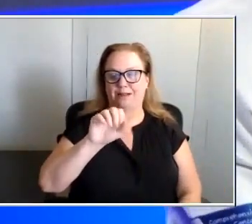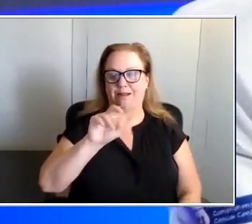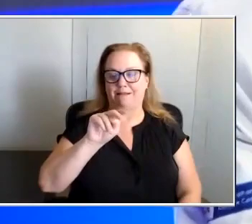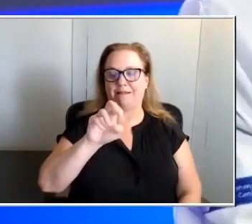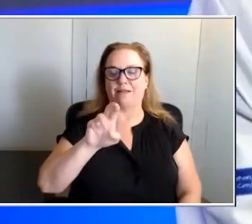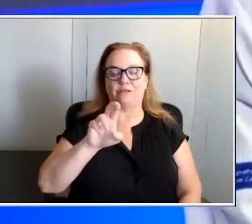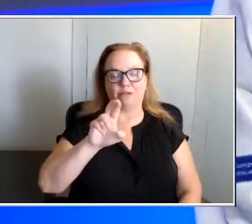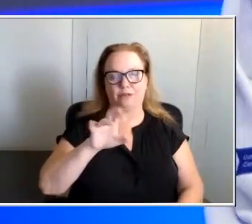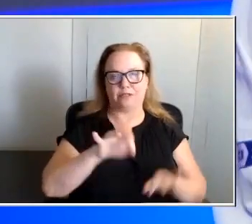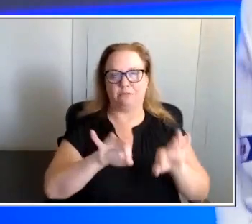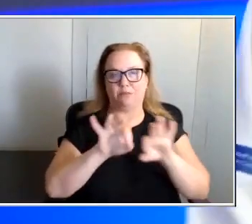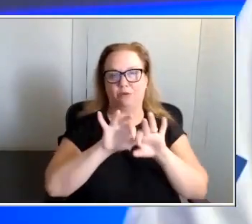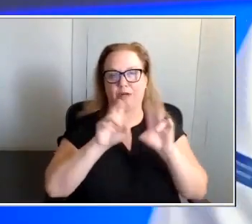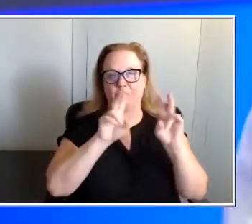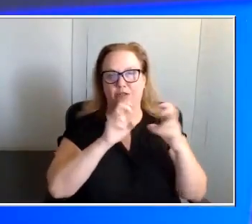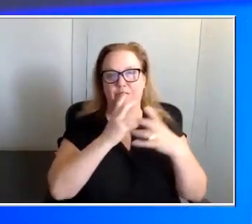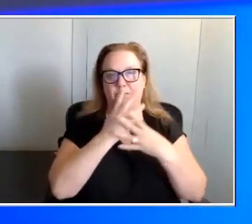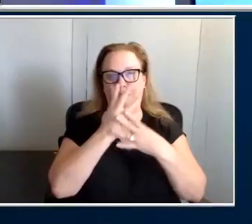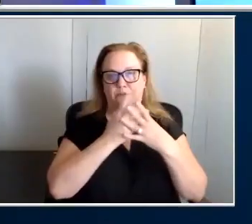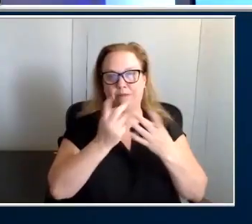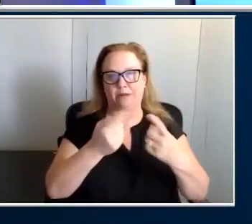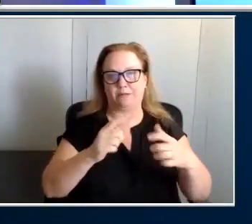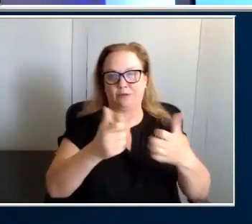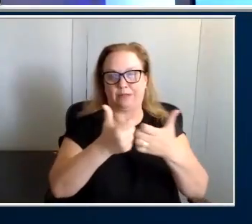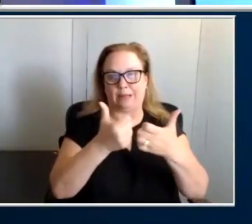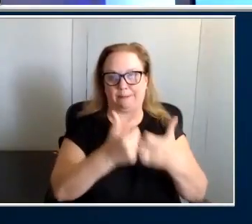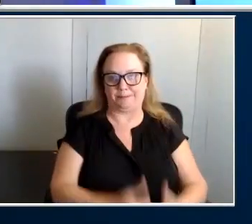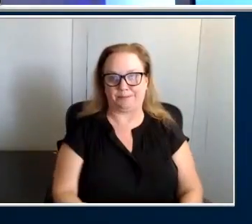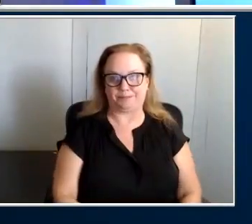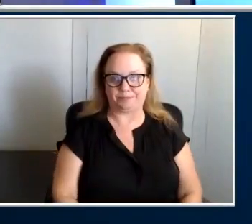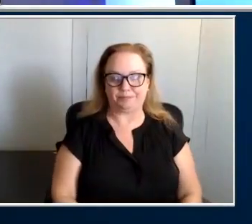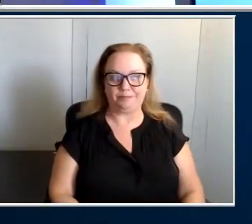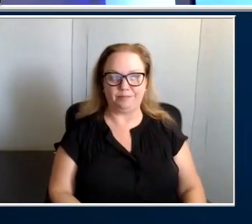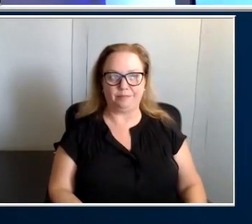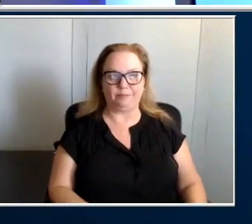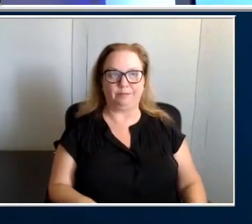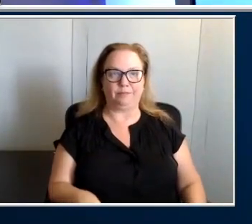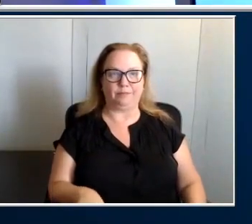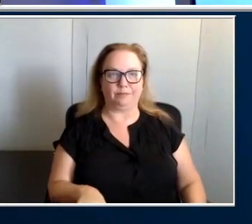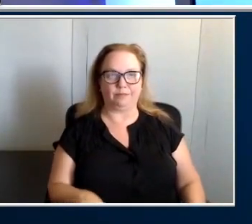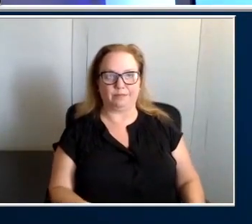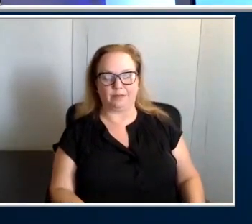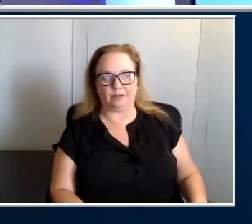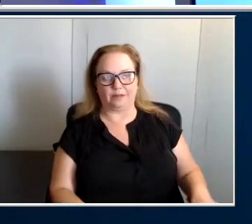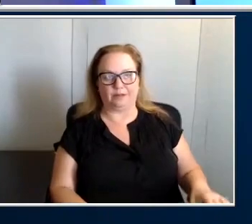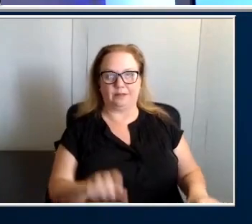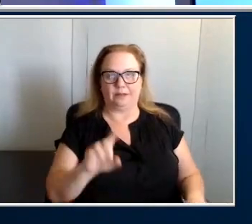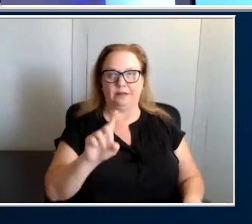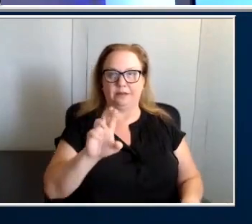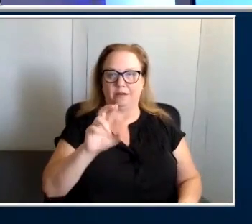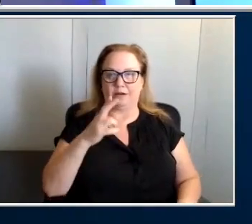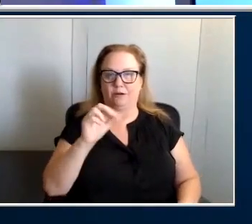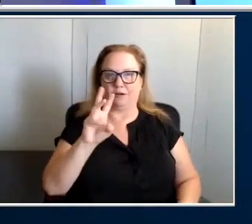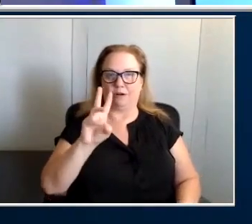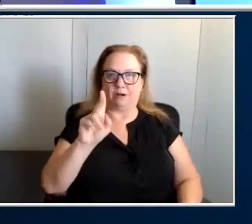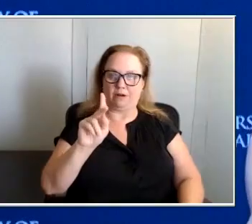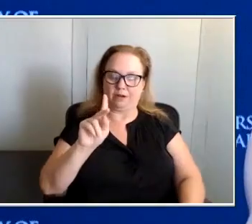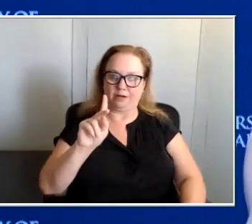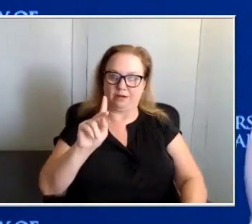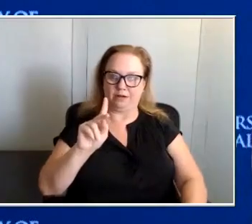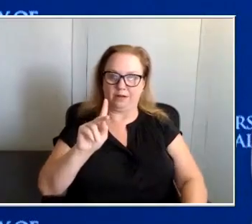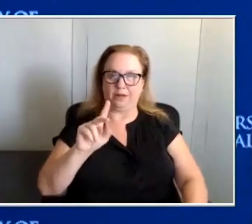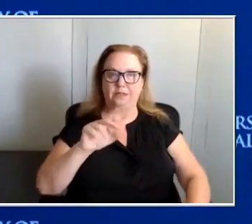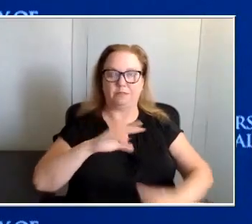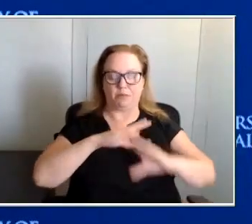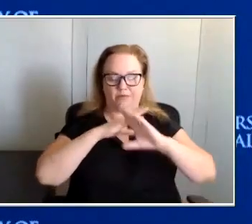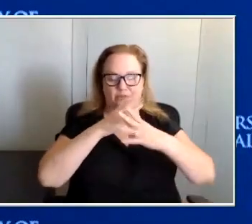be screened and come out and enjoy the game. Yeah, that's a great segue. We'll come back to that in just a moment. Dr. Yeah. Rock, final thoughts. I think it's all about prevention and